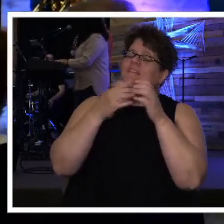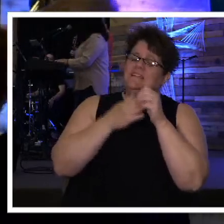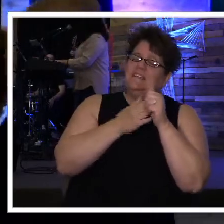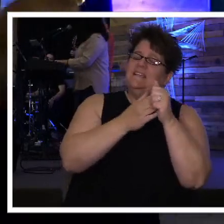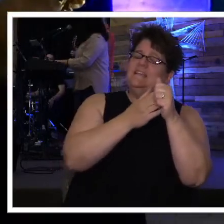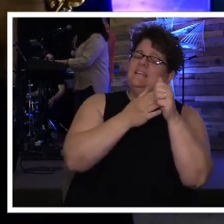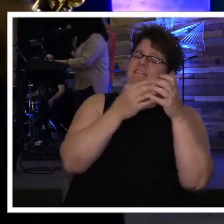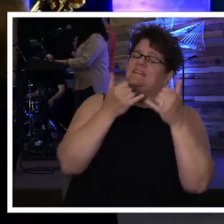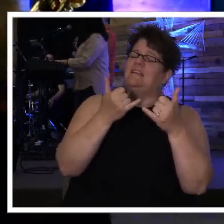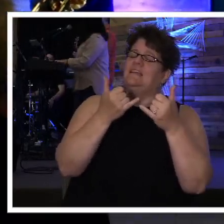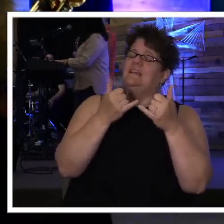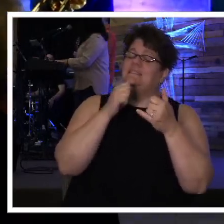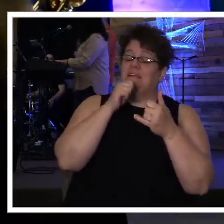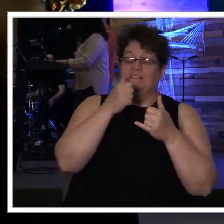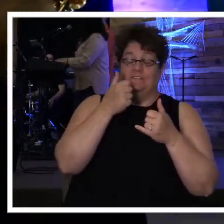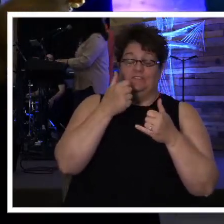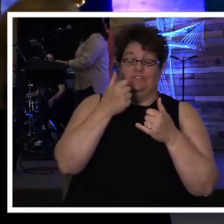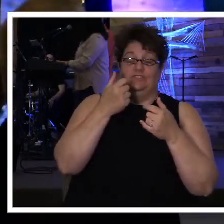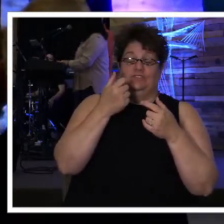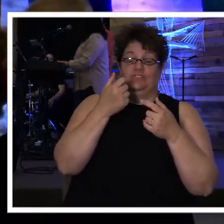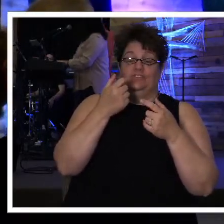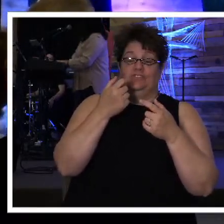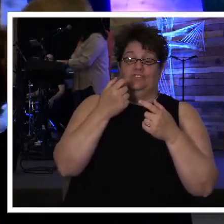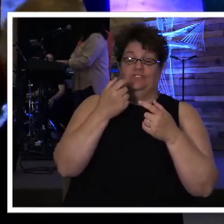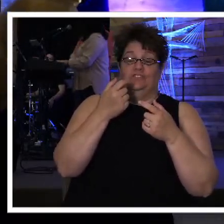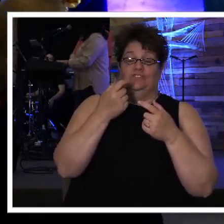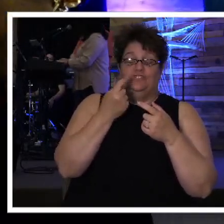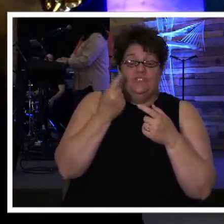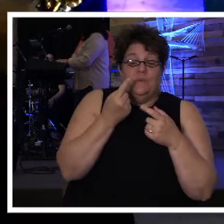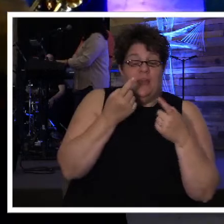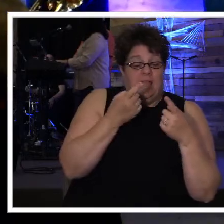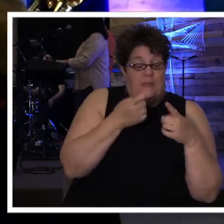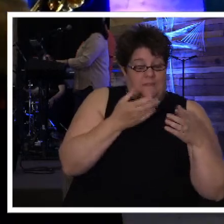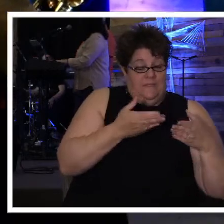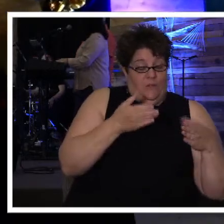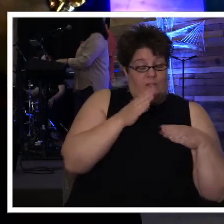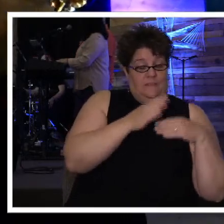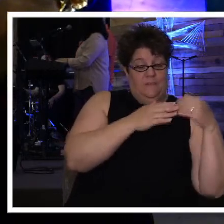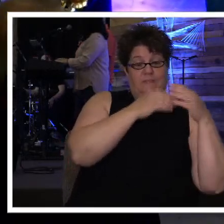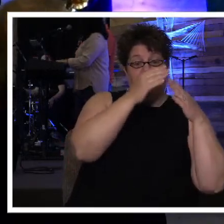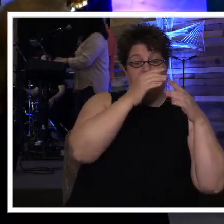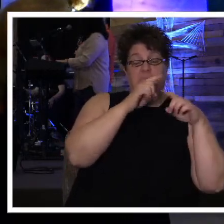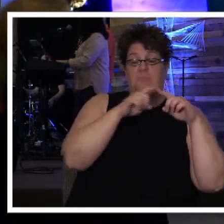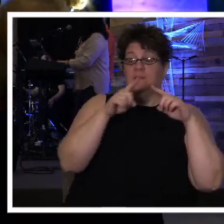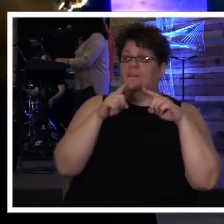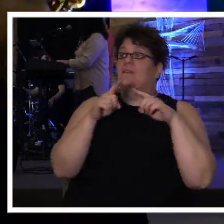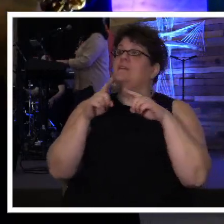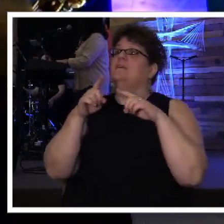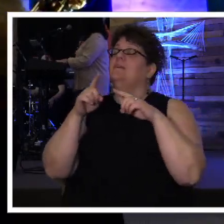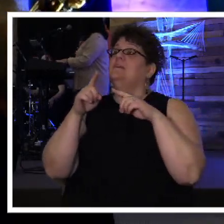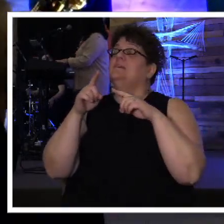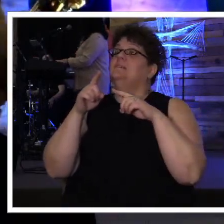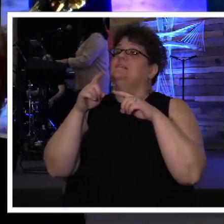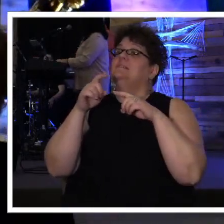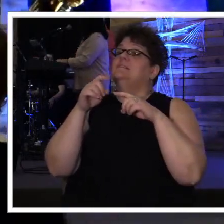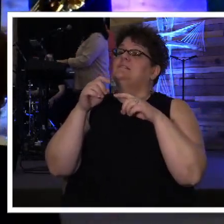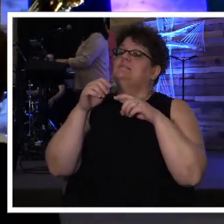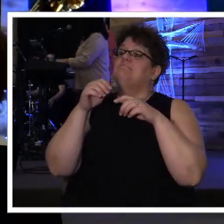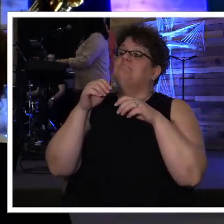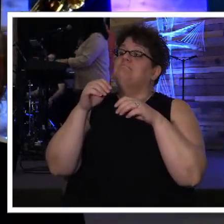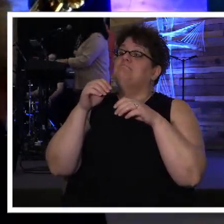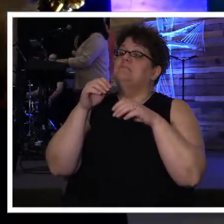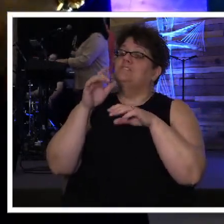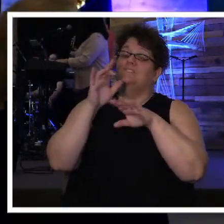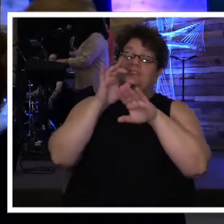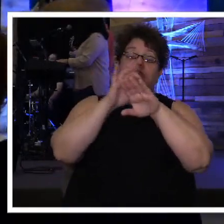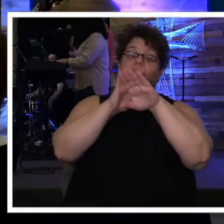this building, Lord, or what happens in this building, God, but have your way in the very hearts of your church,